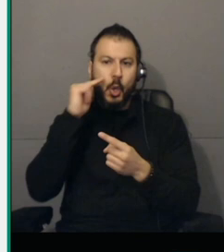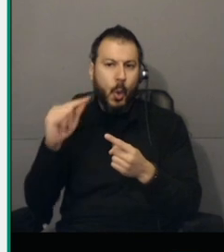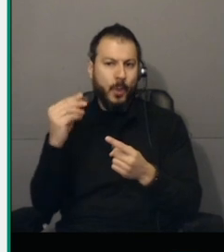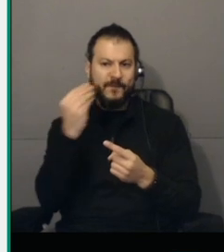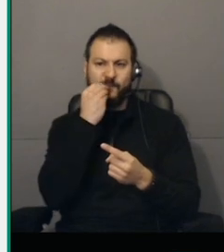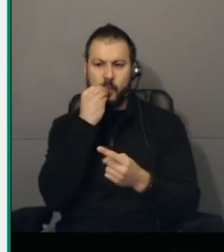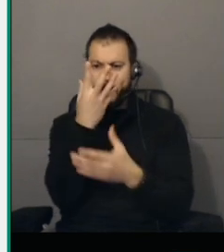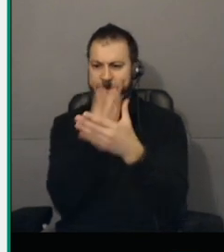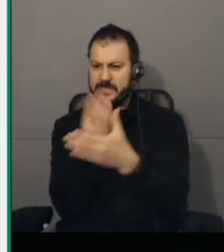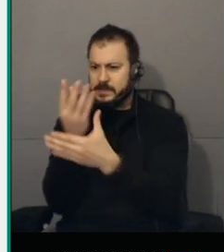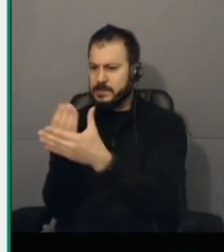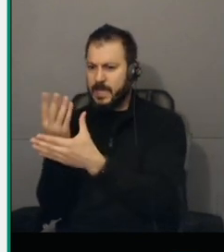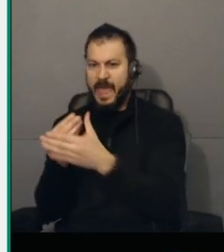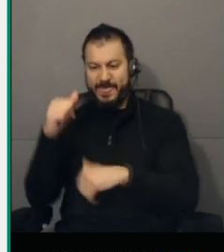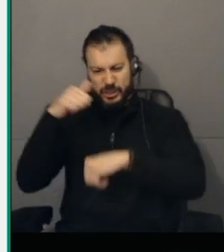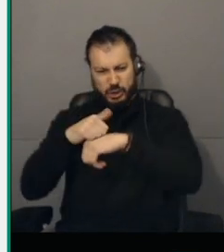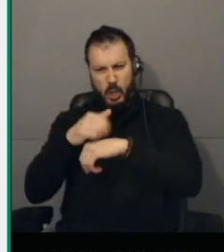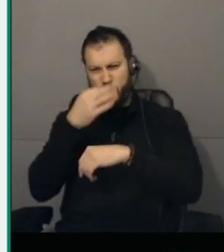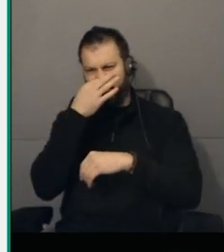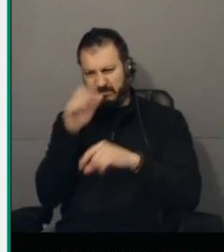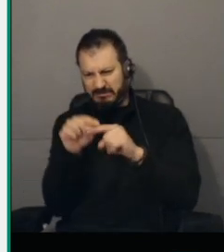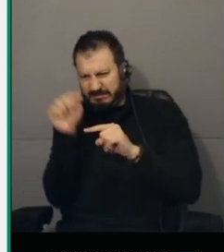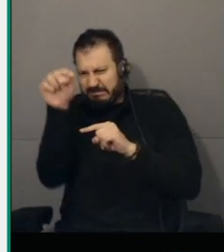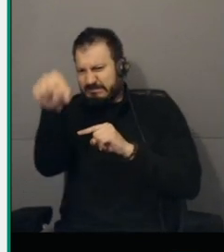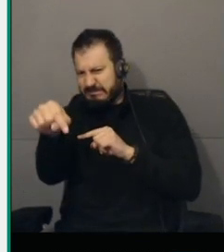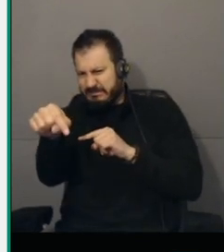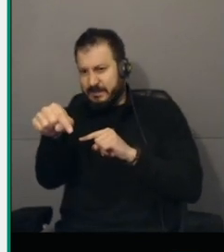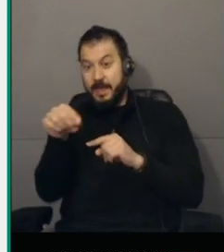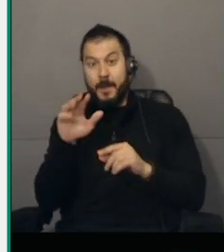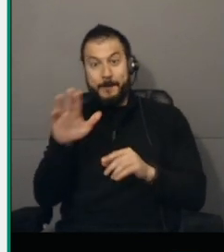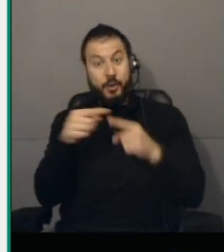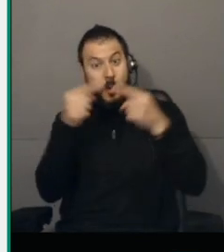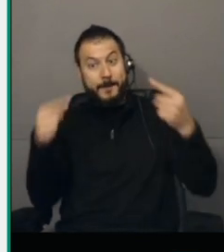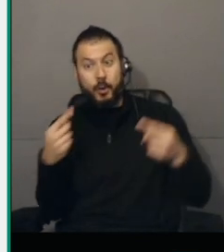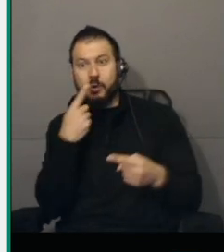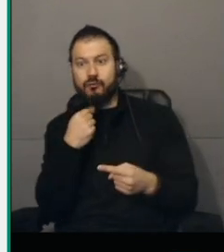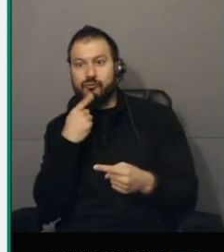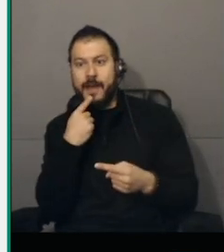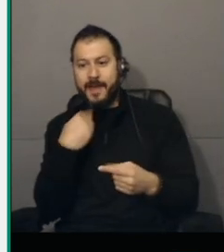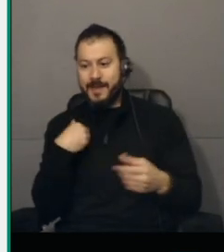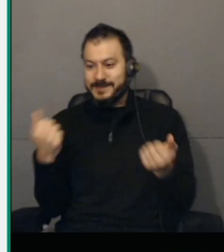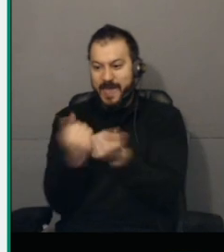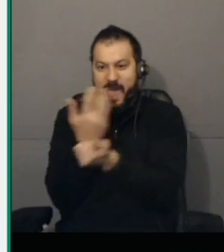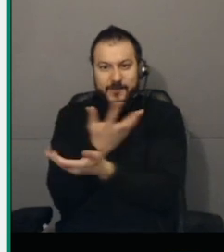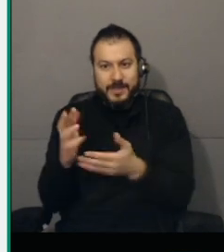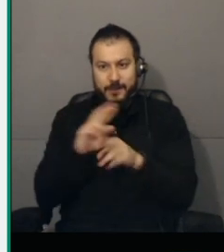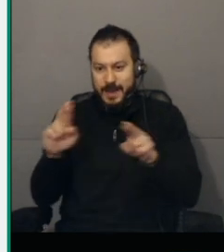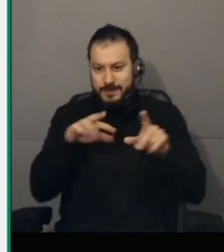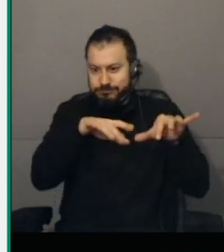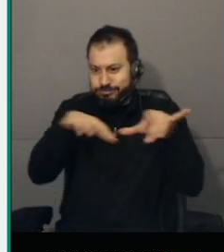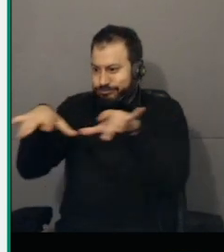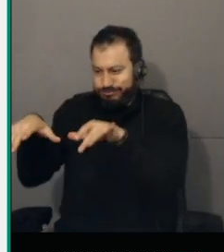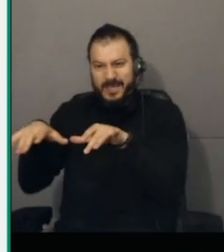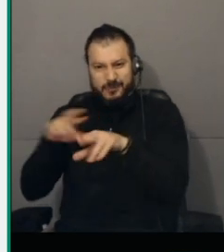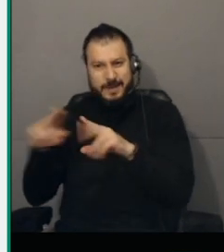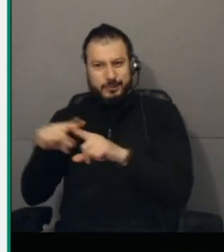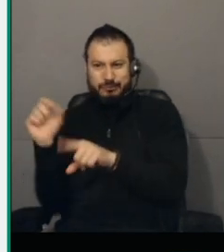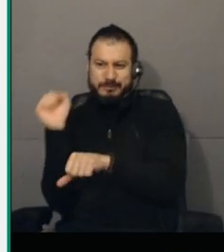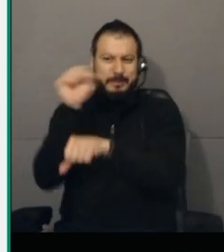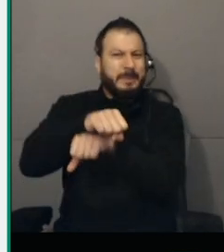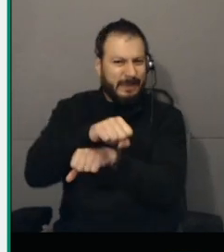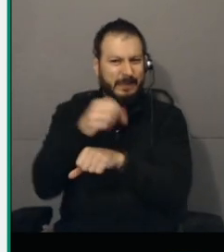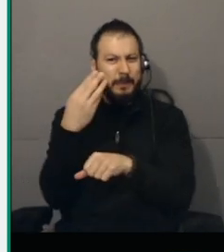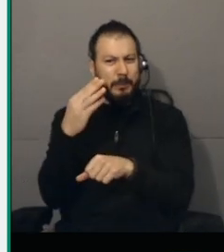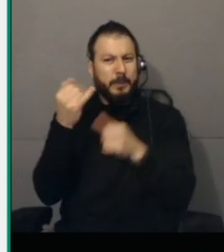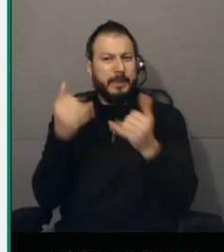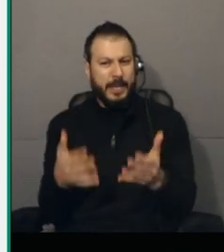food. Even the stone is just barely in range. Meanwhile, their opponent in red has everything they need to thrive and crush the blue player.